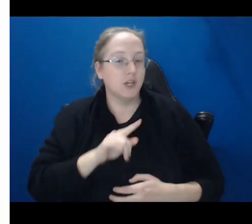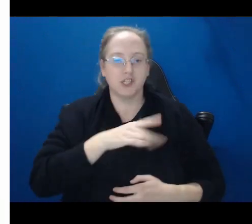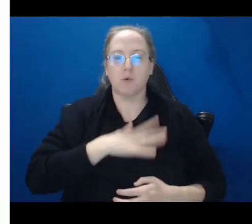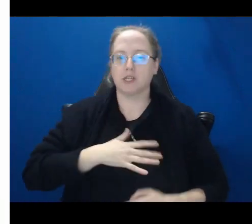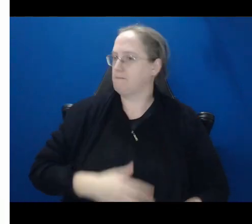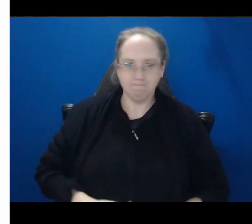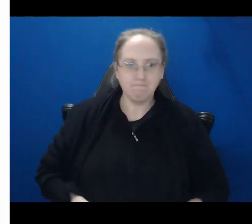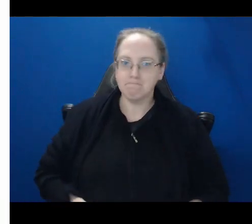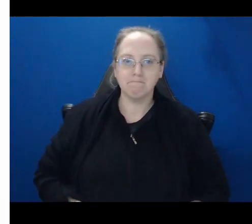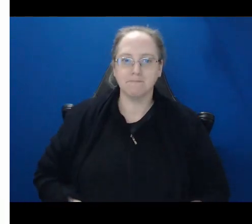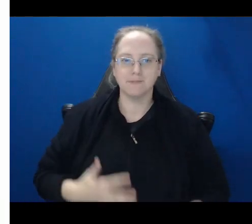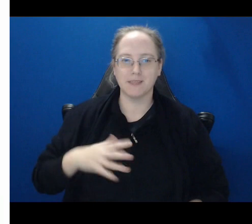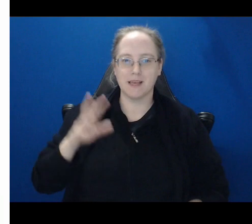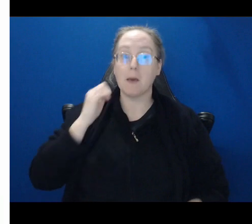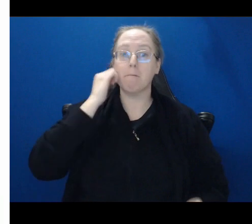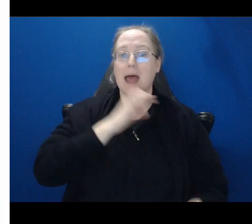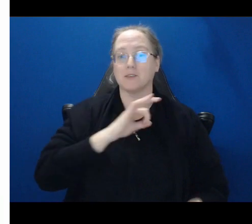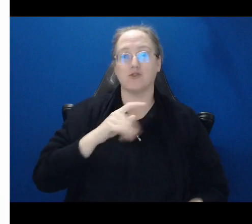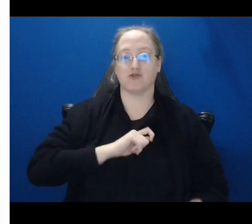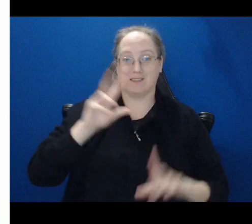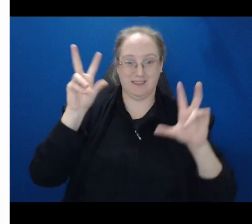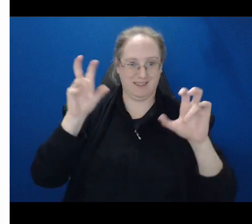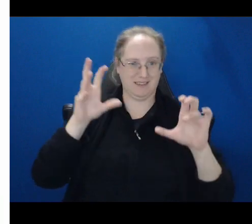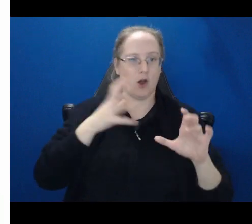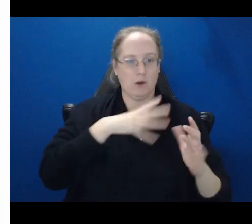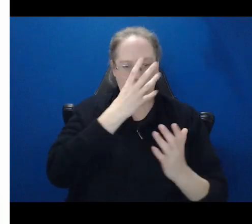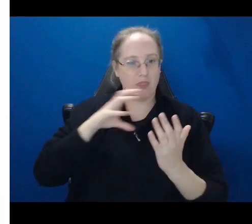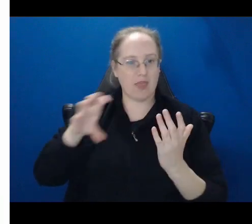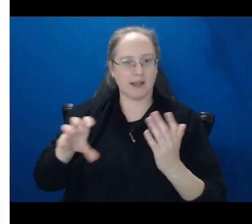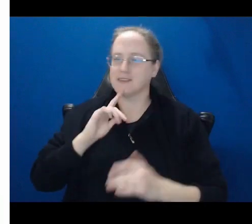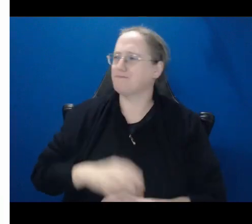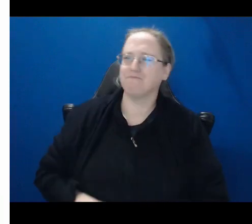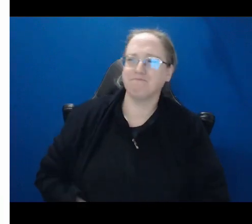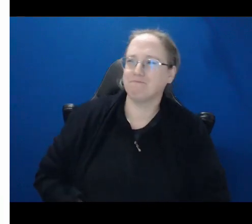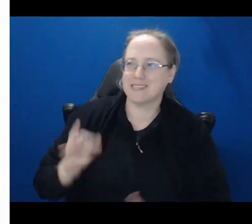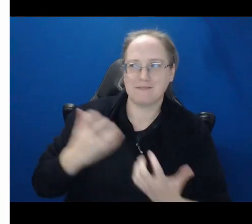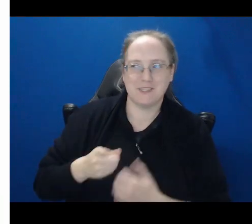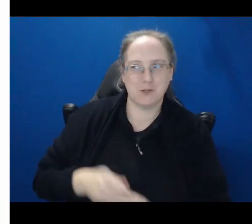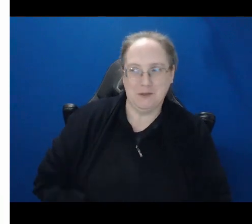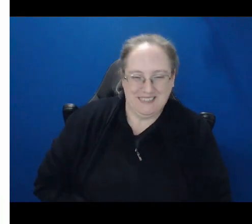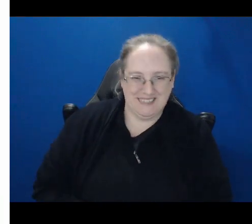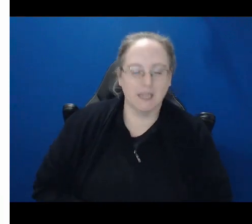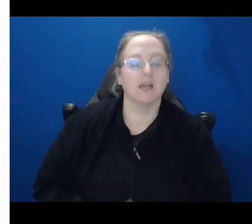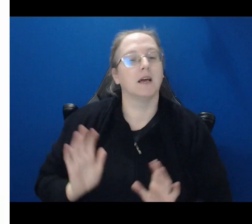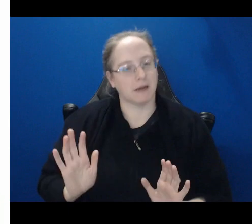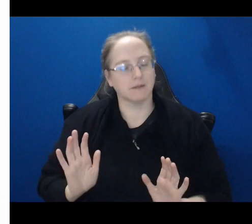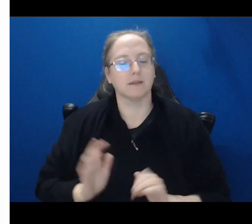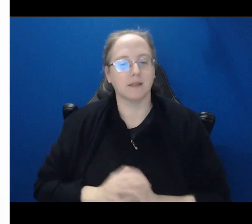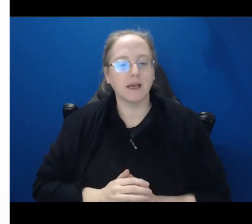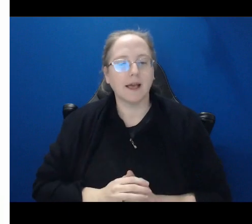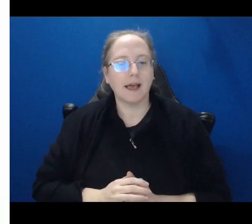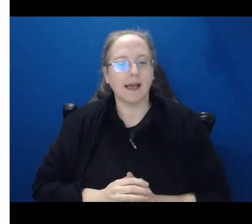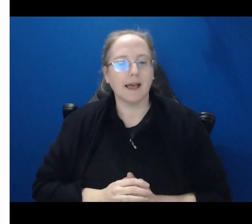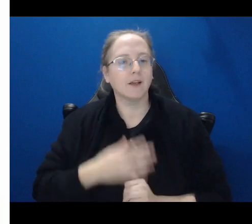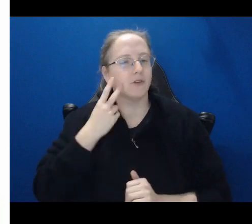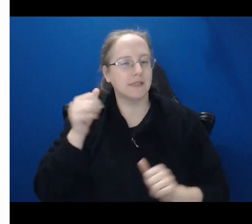not to be trusted one, but I just said, no, sorry, it just didn't fit. But I think when you look at the shape of